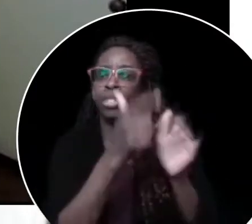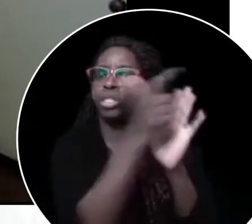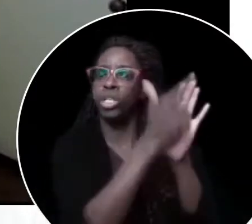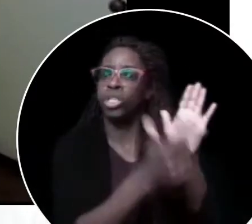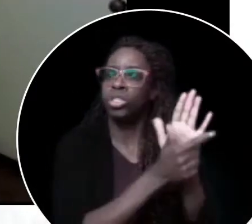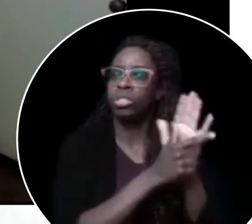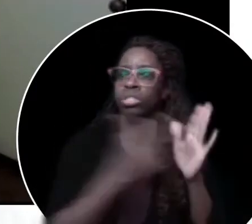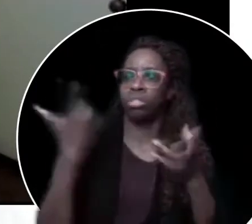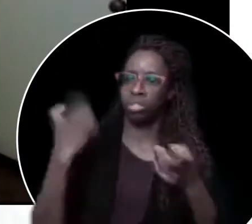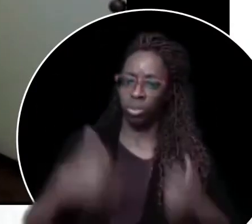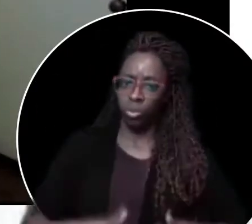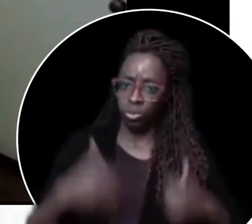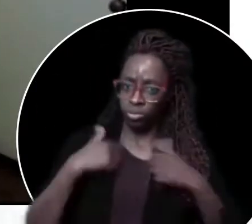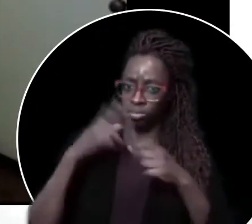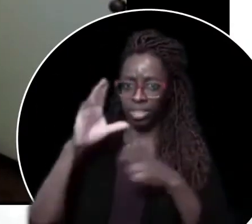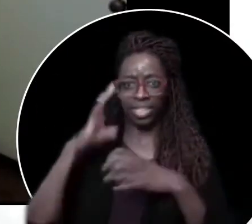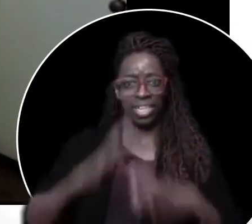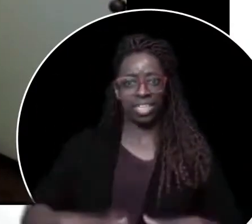there are a lot of really